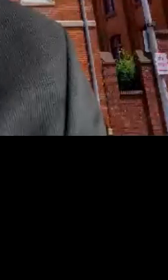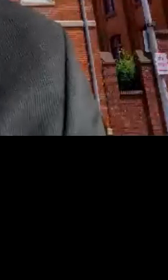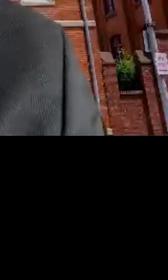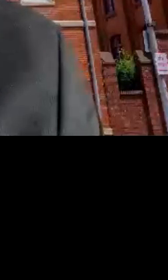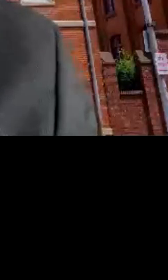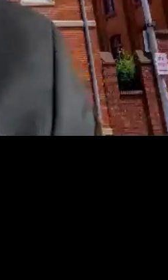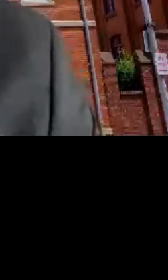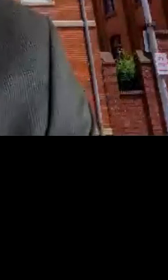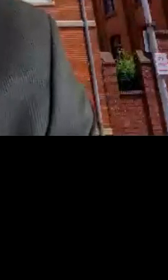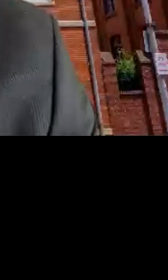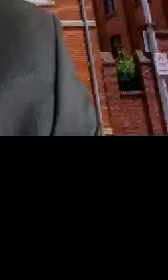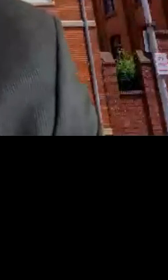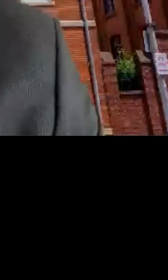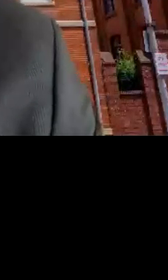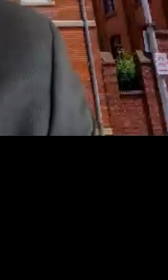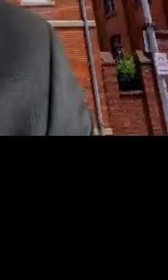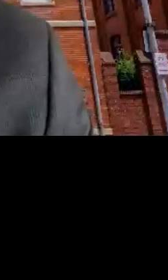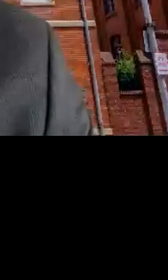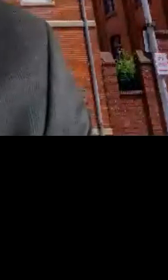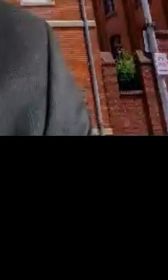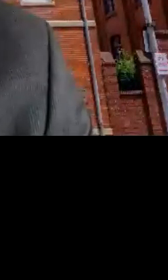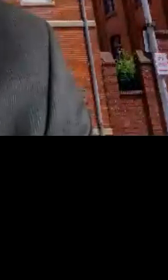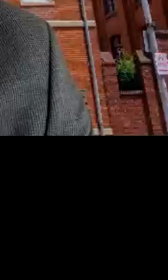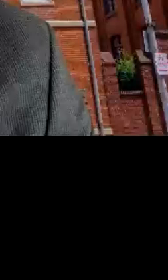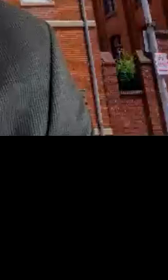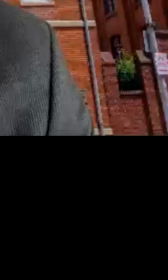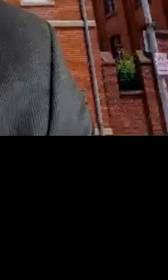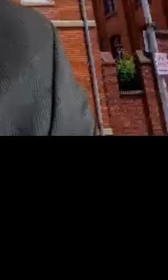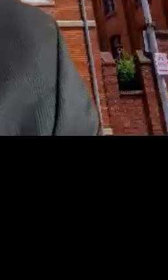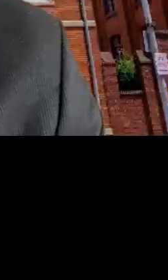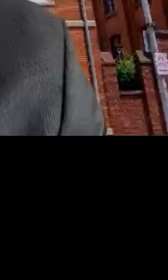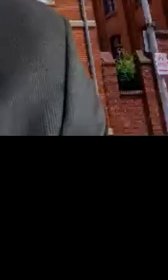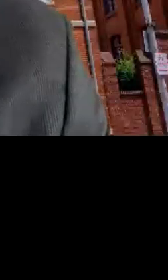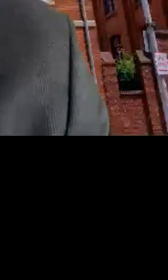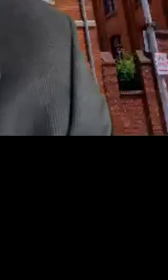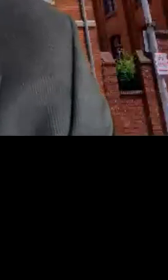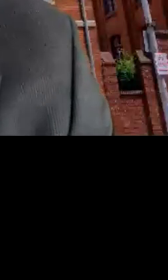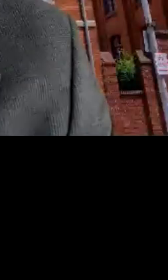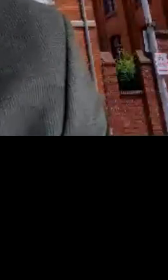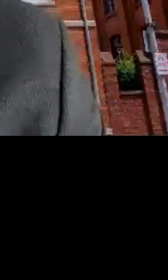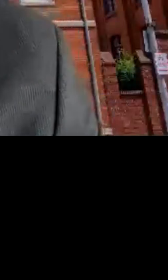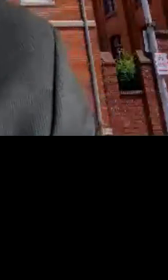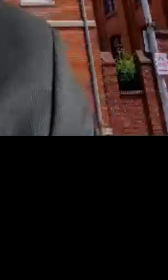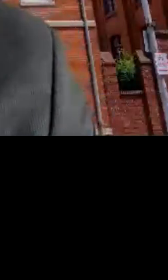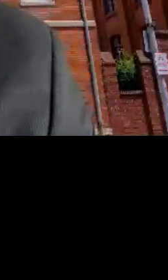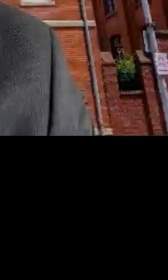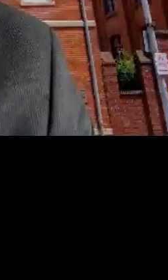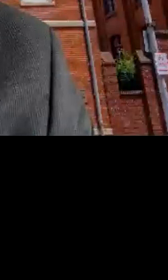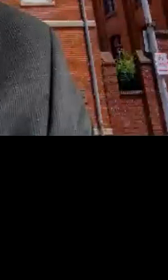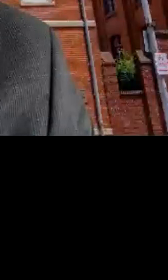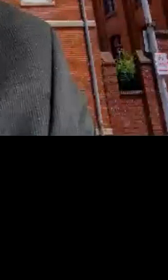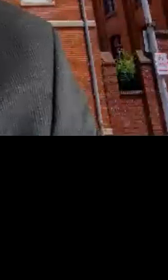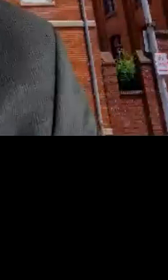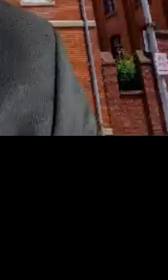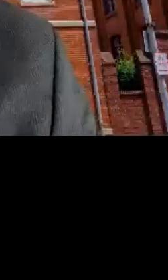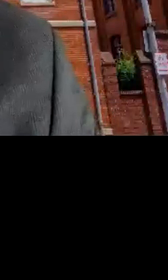we ran short. It was a fascinating topic, and I look forward to a more extended version of this. We look forward to your